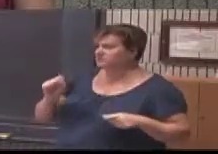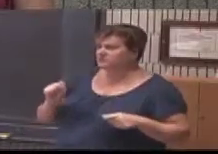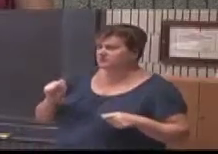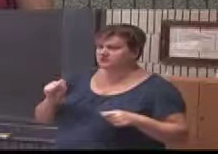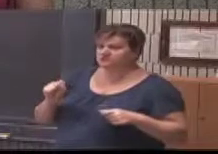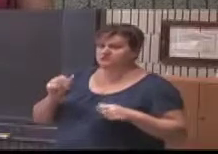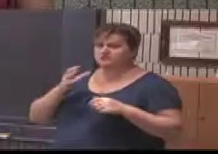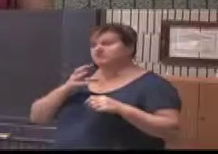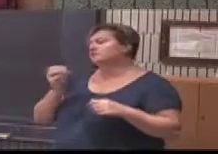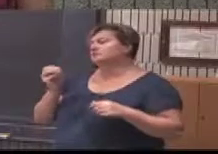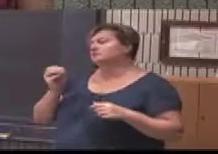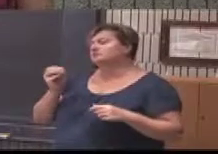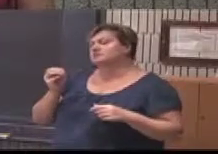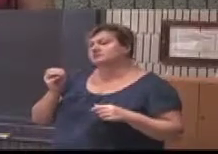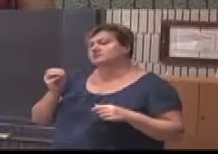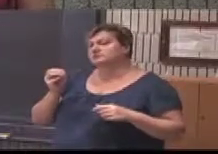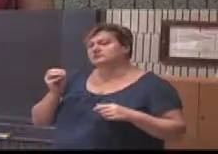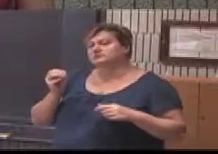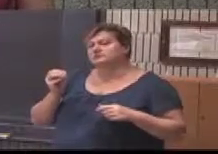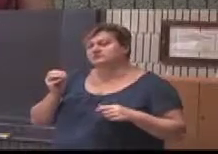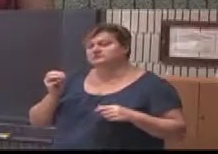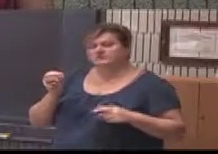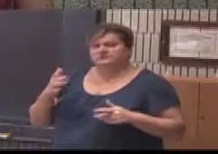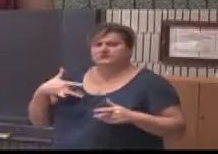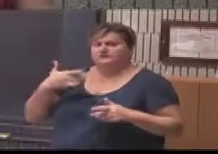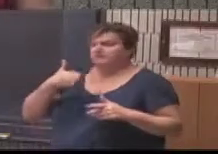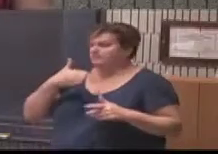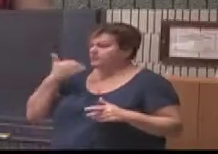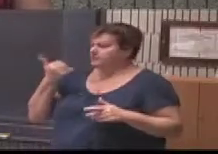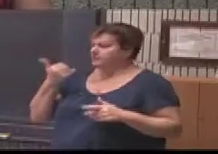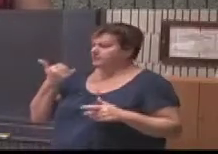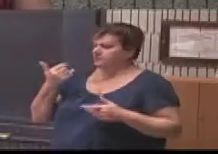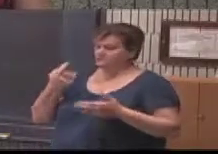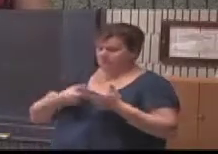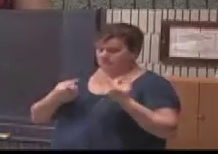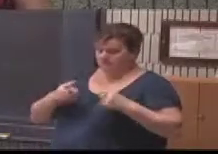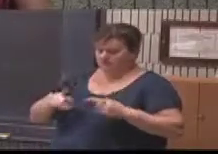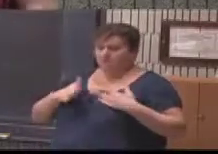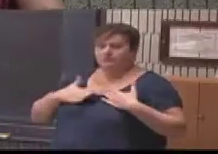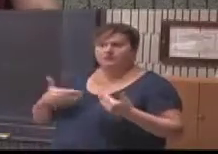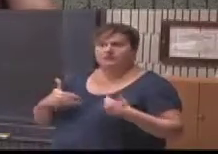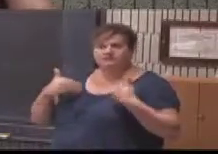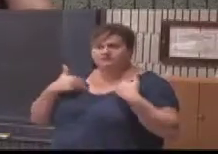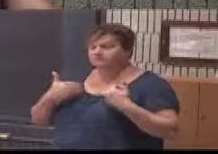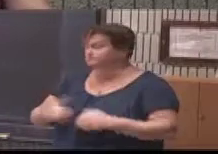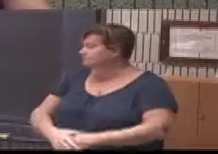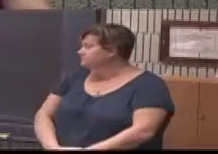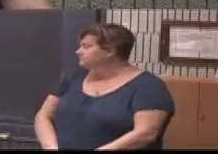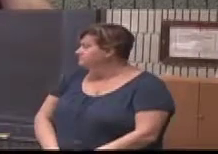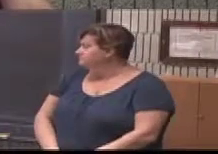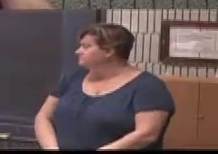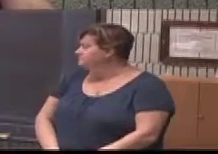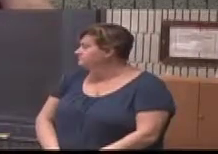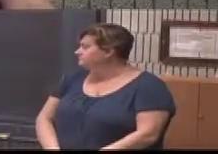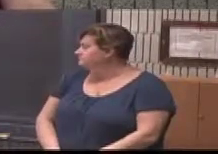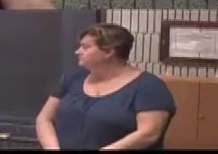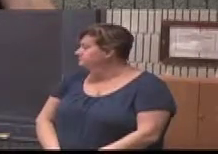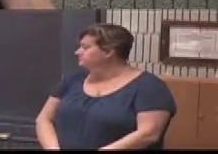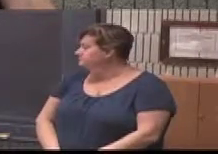to really kind of feel better about what's going on in my life right now.